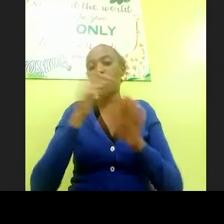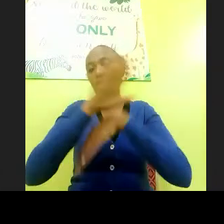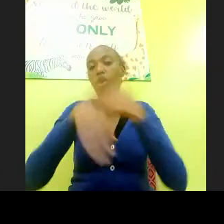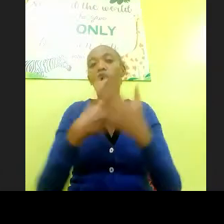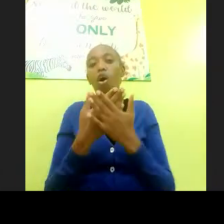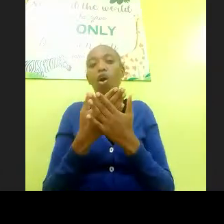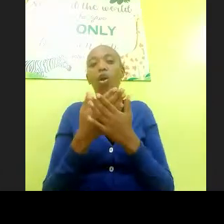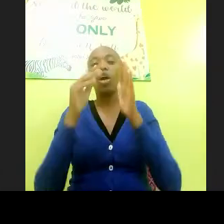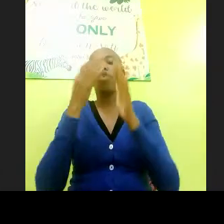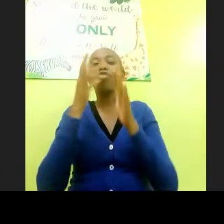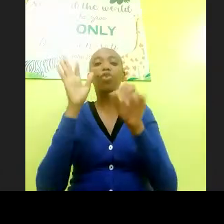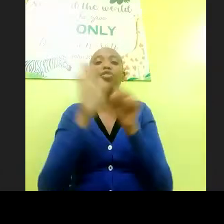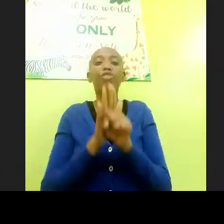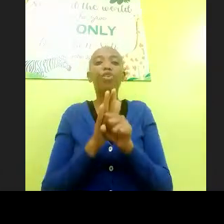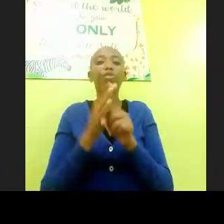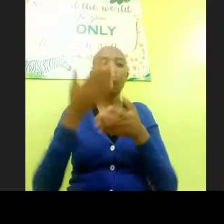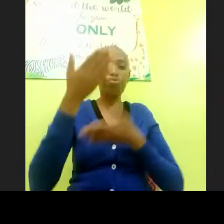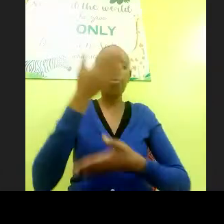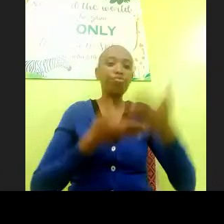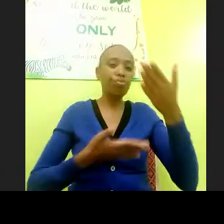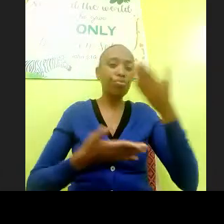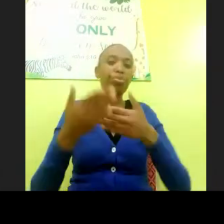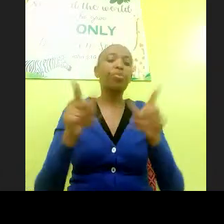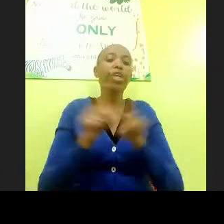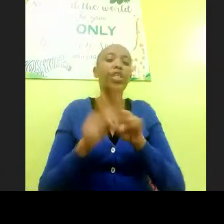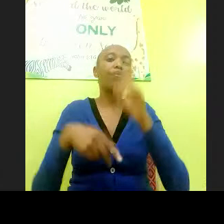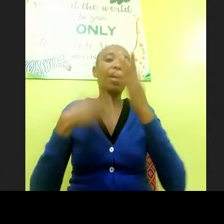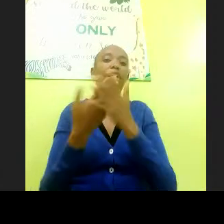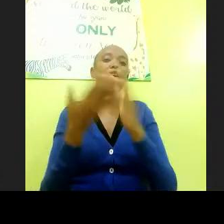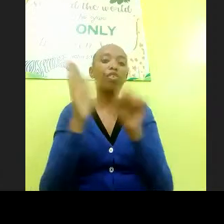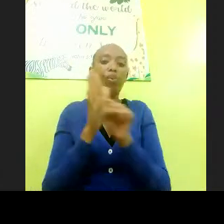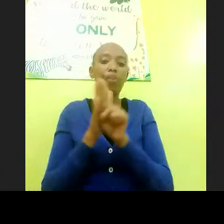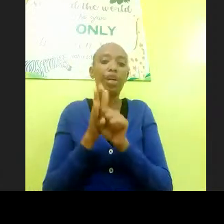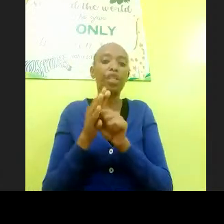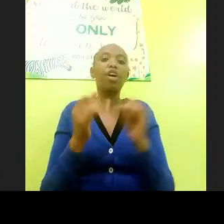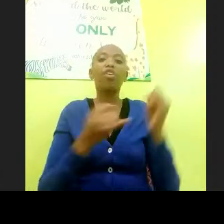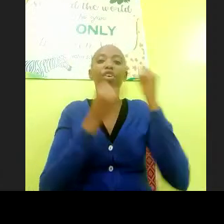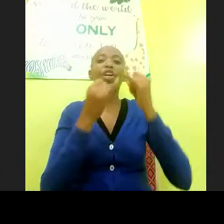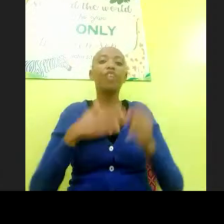fruitful deliberations. And thank you so much for inviting